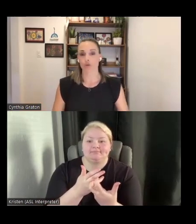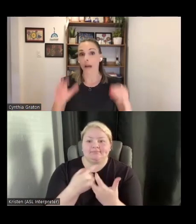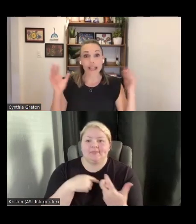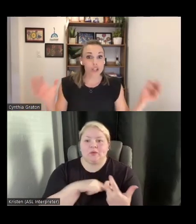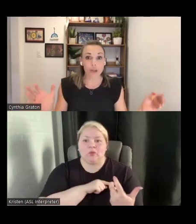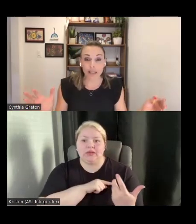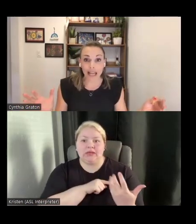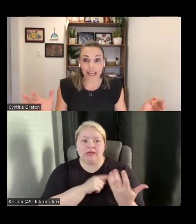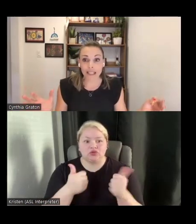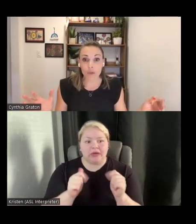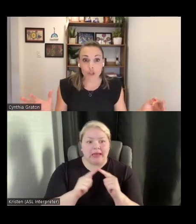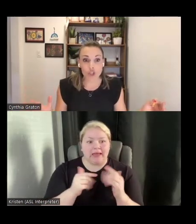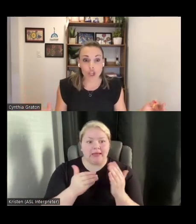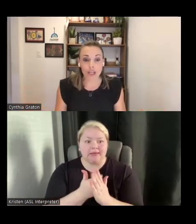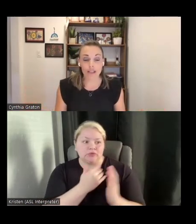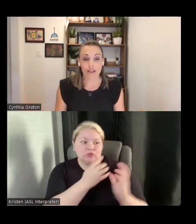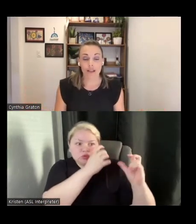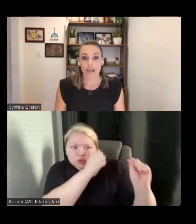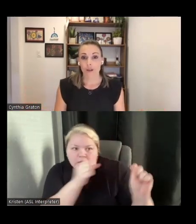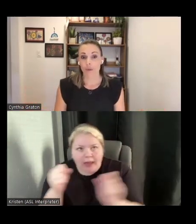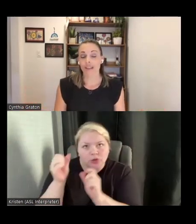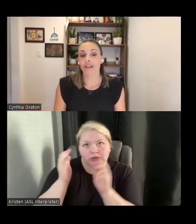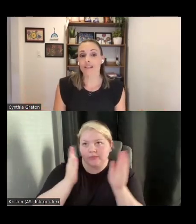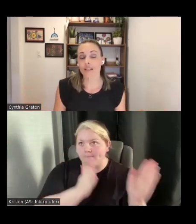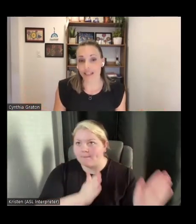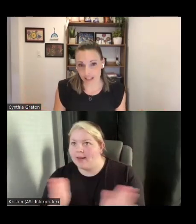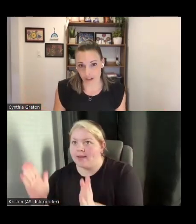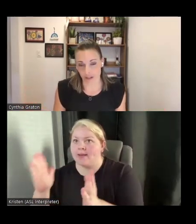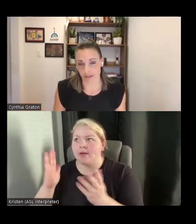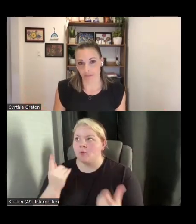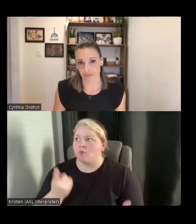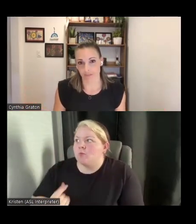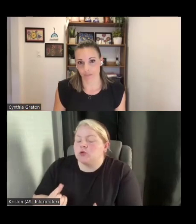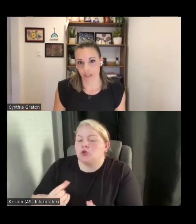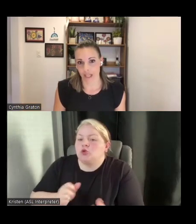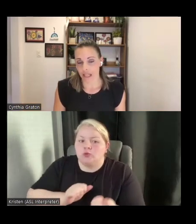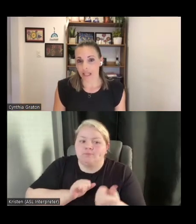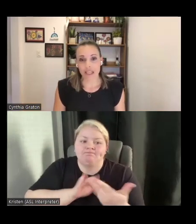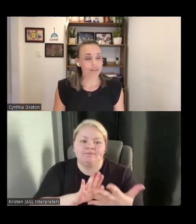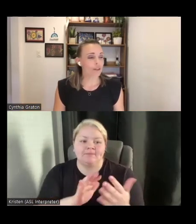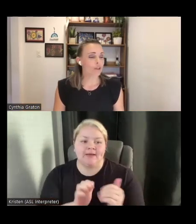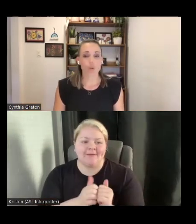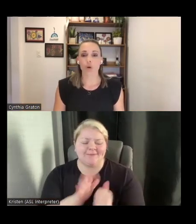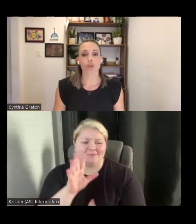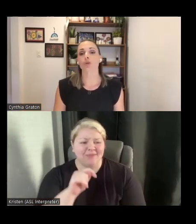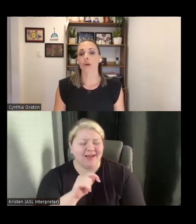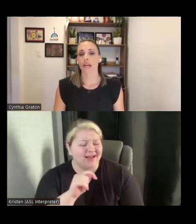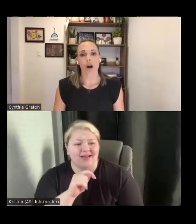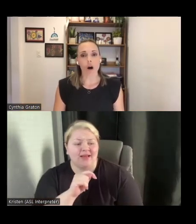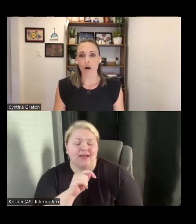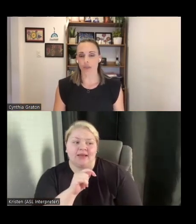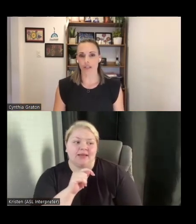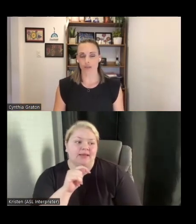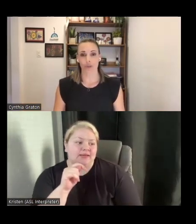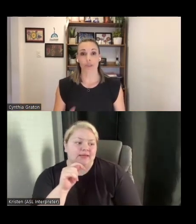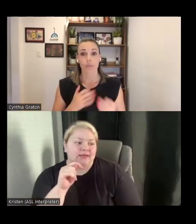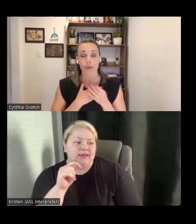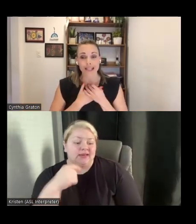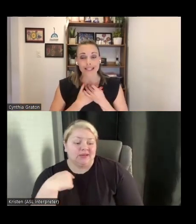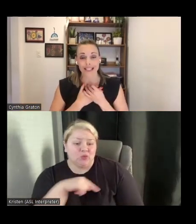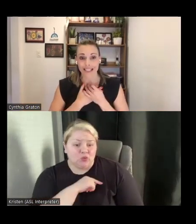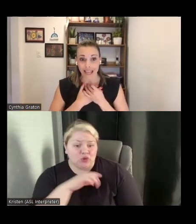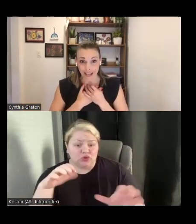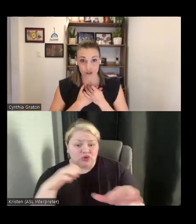try strategic planning with Jake. But here's the kicker. Even though we're doing all this with